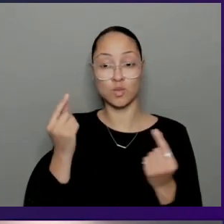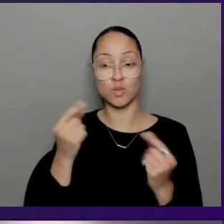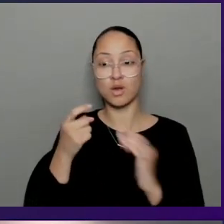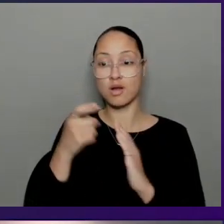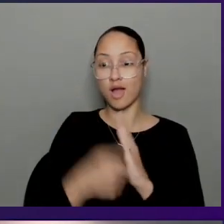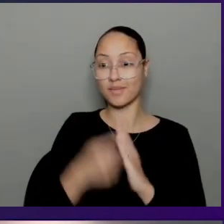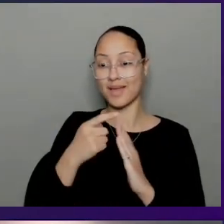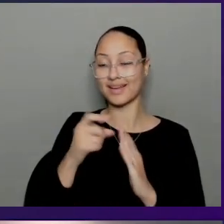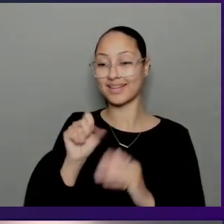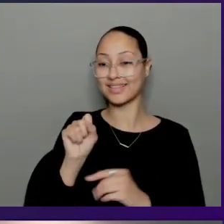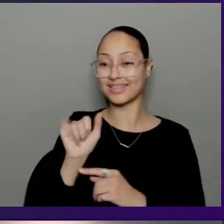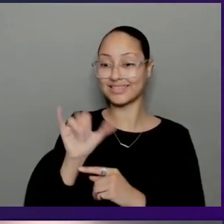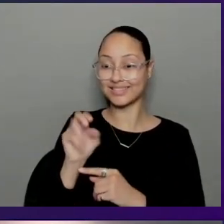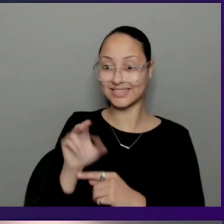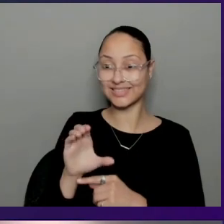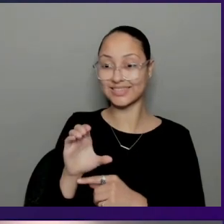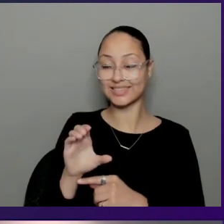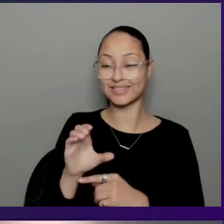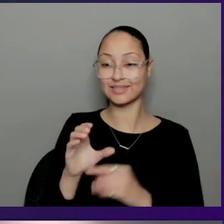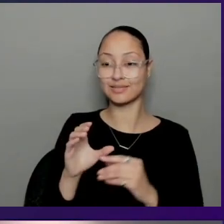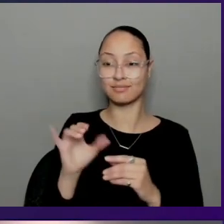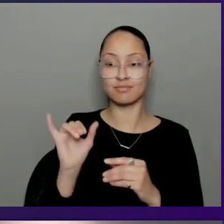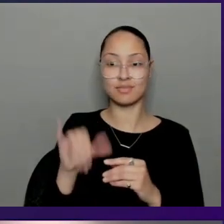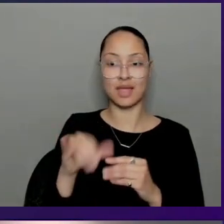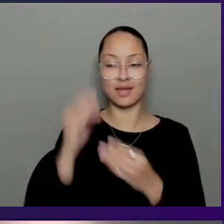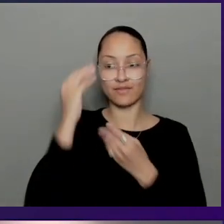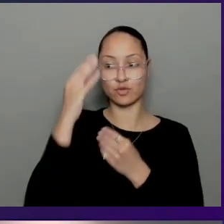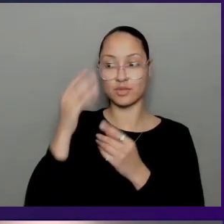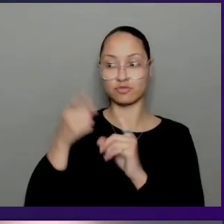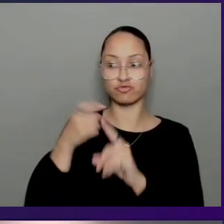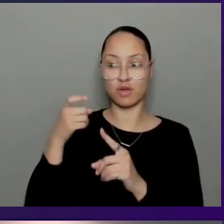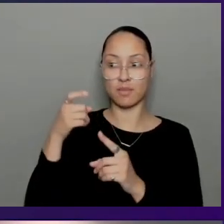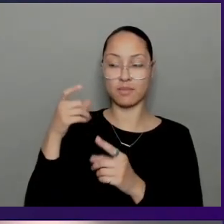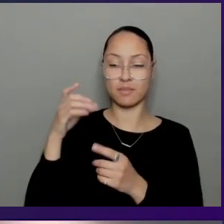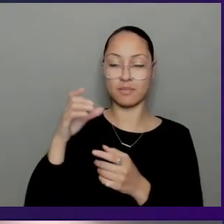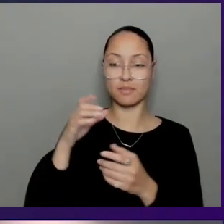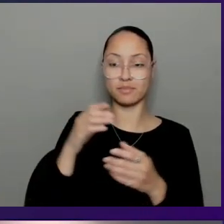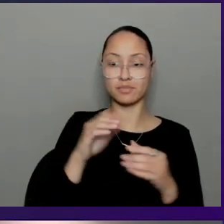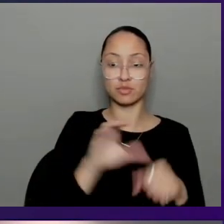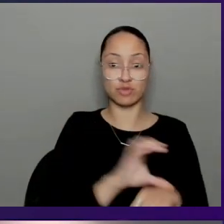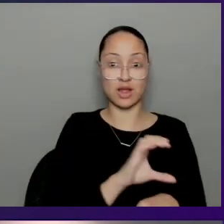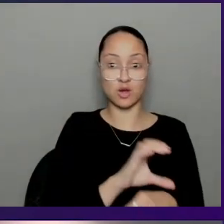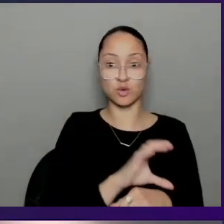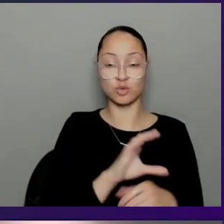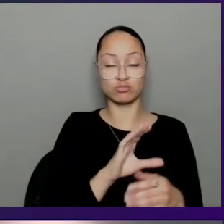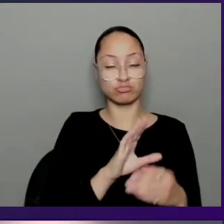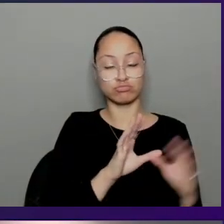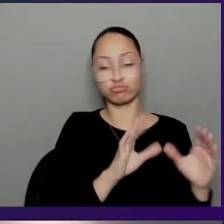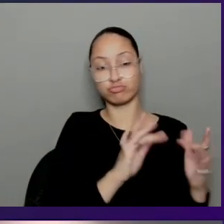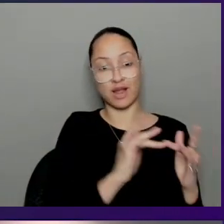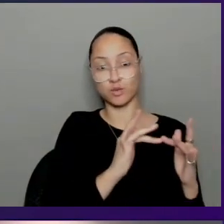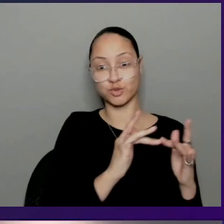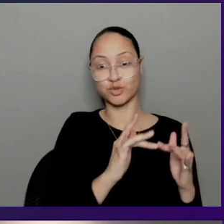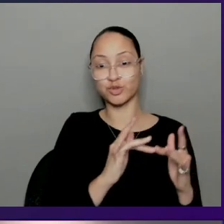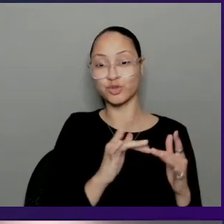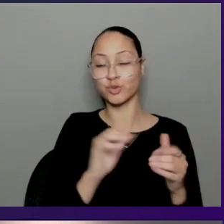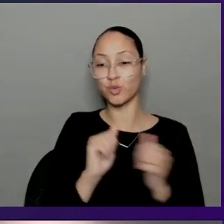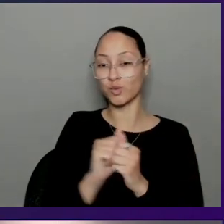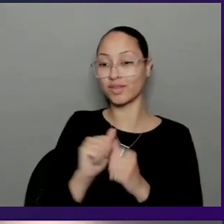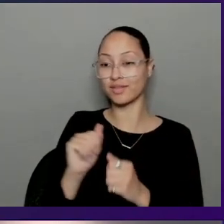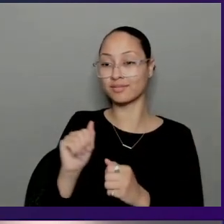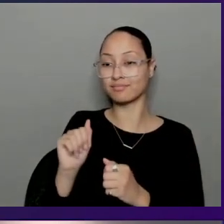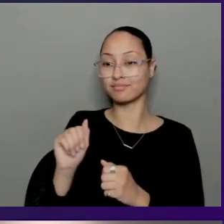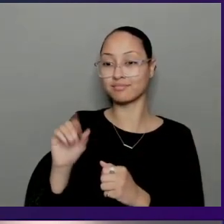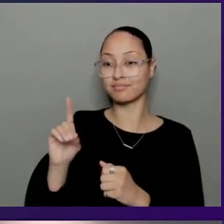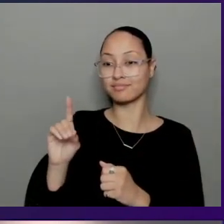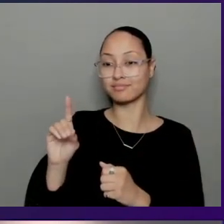in your browser with the data we have in the cloud stored in DynamoDB. In order to do that, Data Store manages for